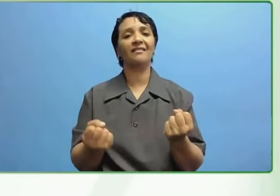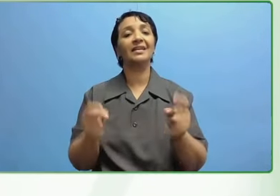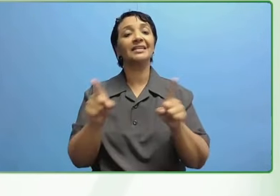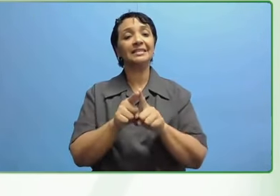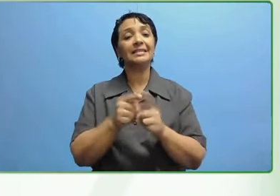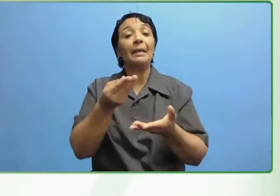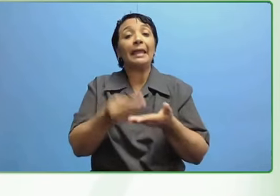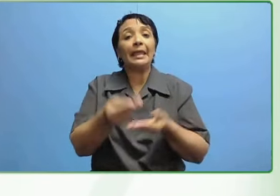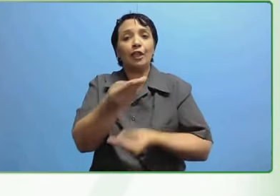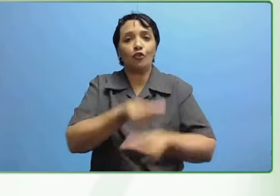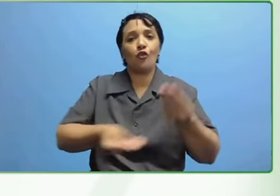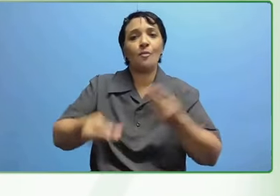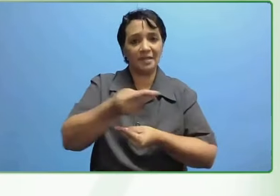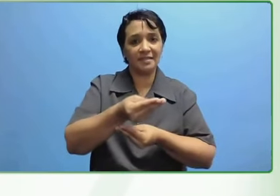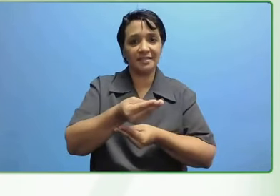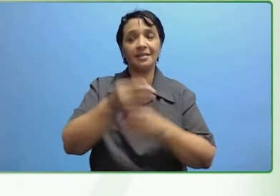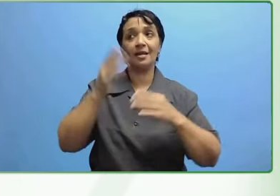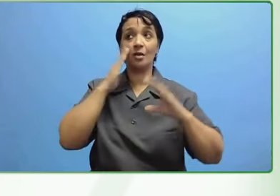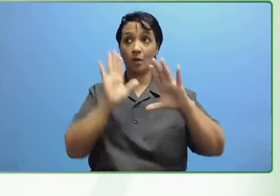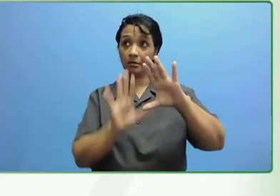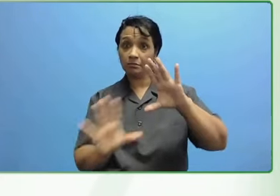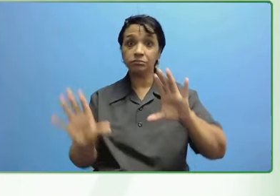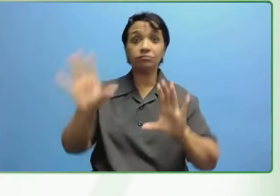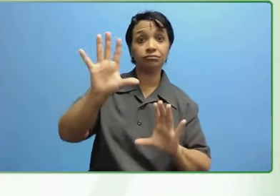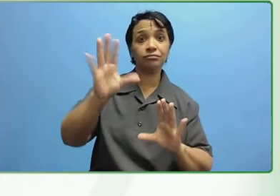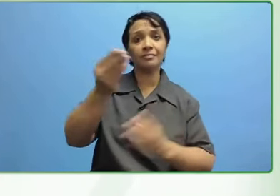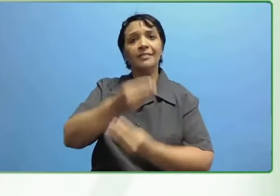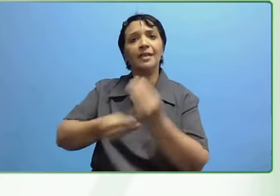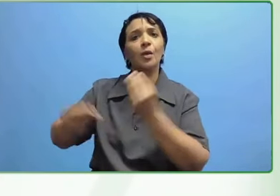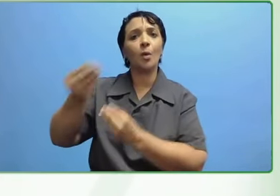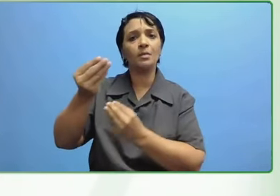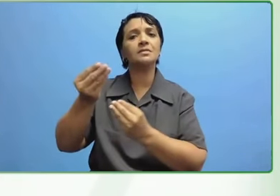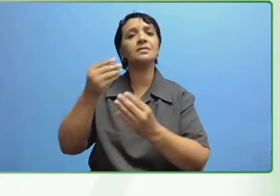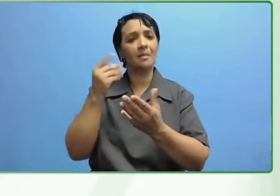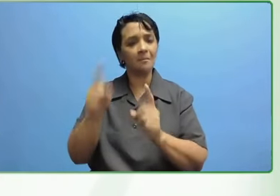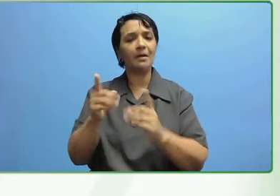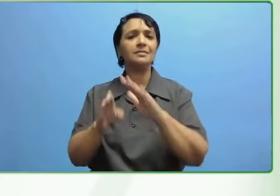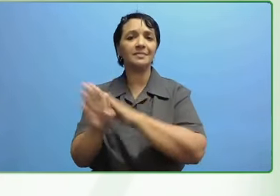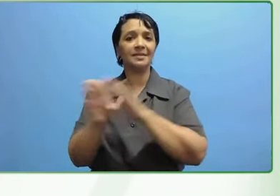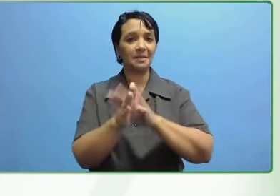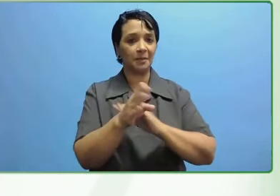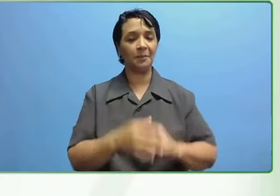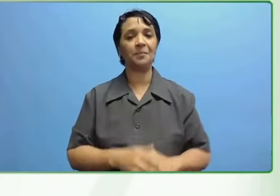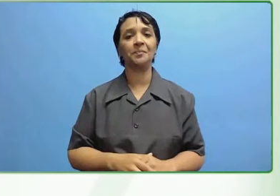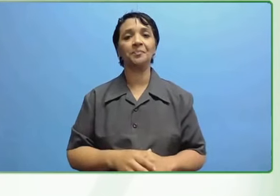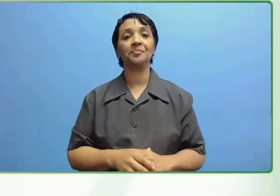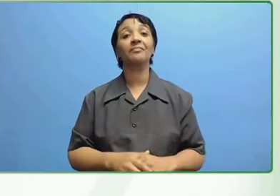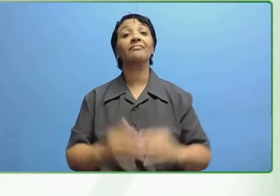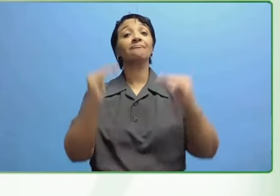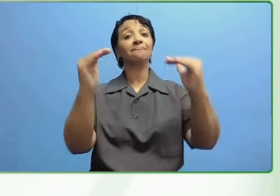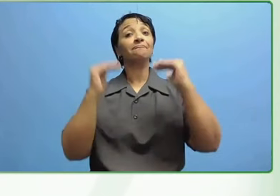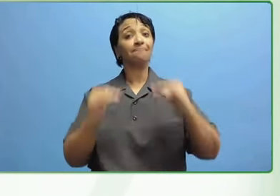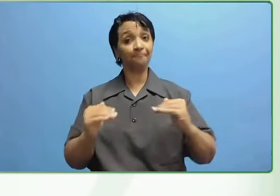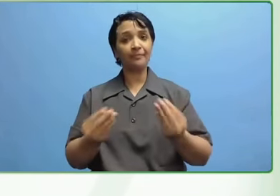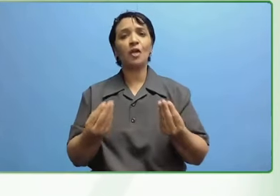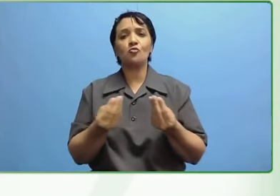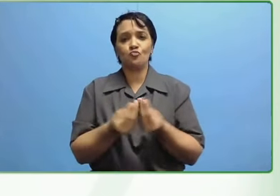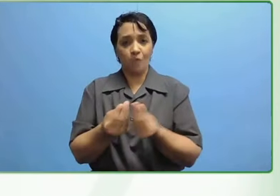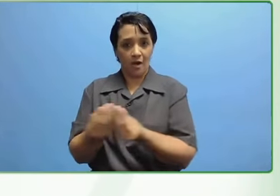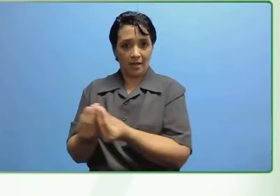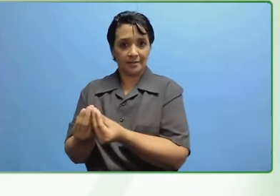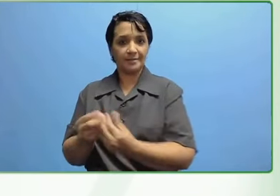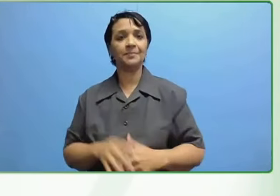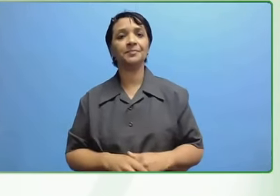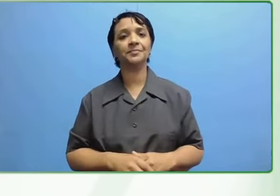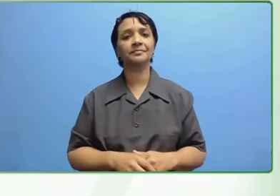the European market under e-commerce rules will have to be accessible. I come now to the products. We're talking about a very